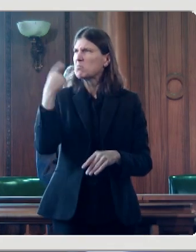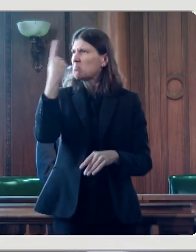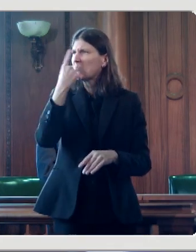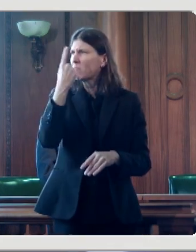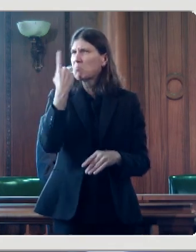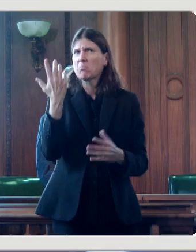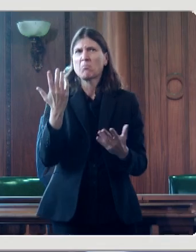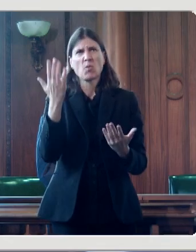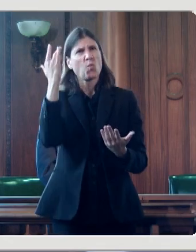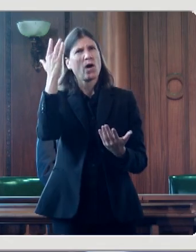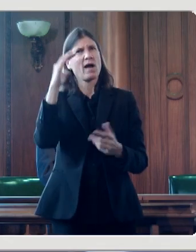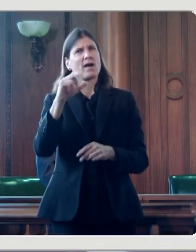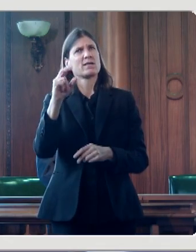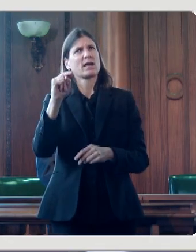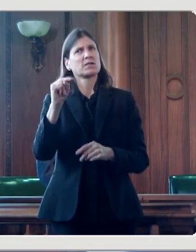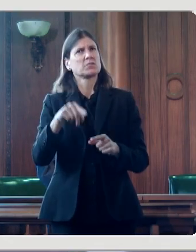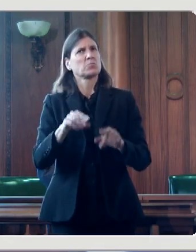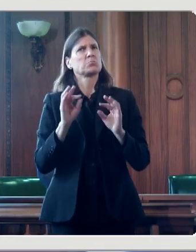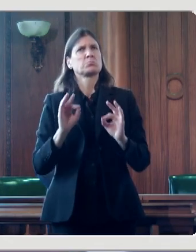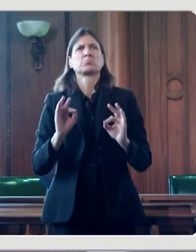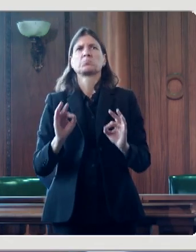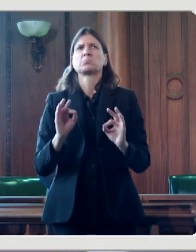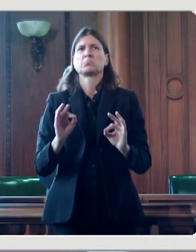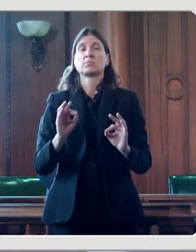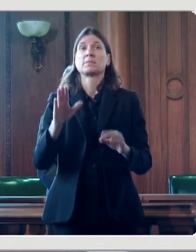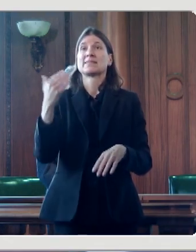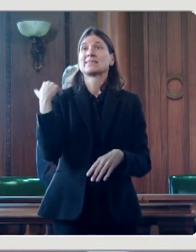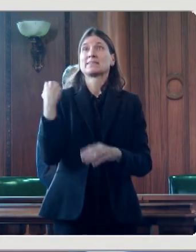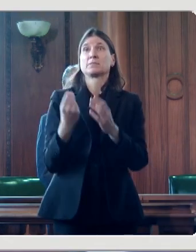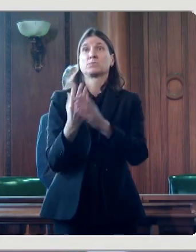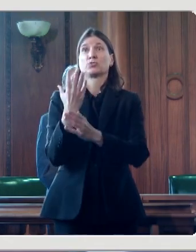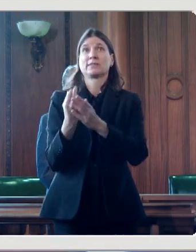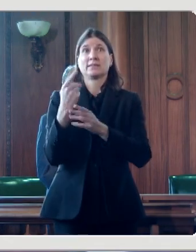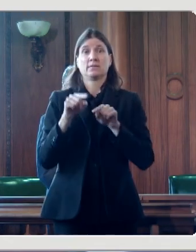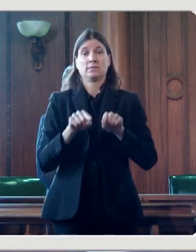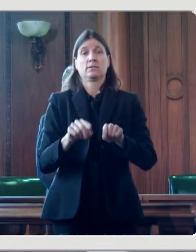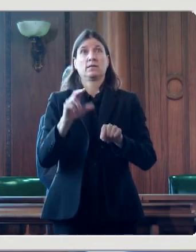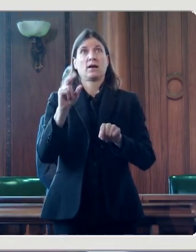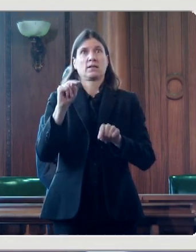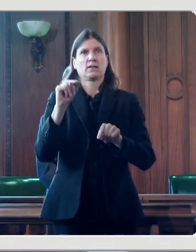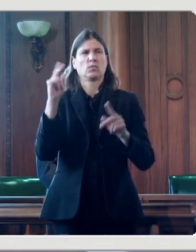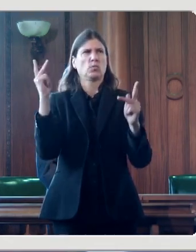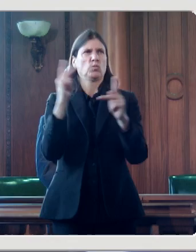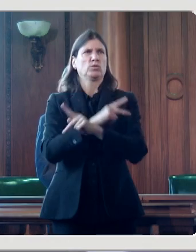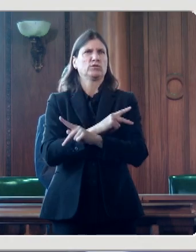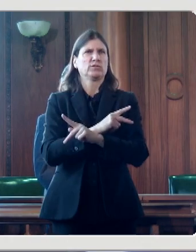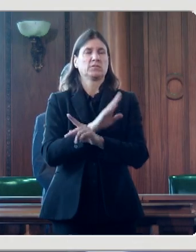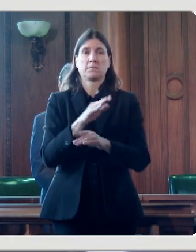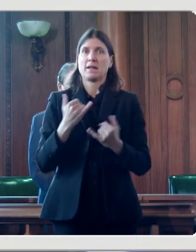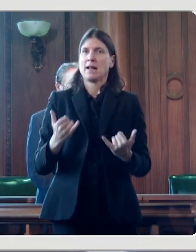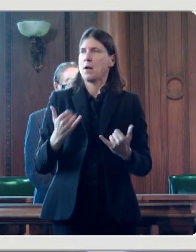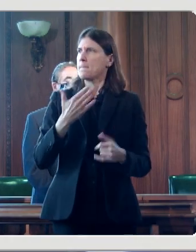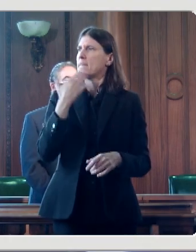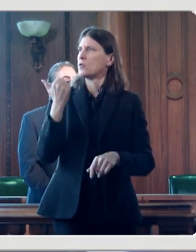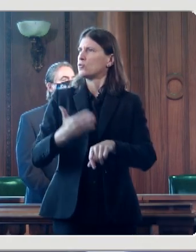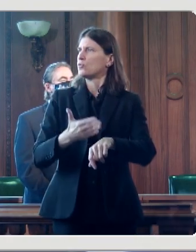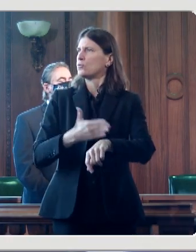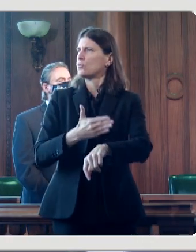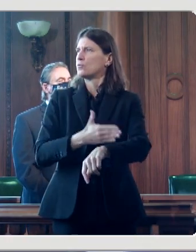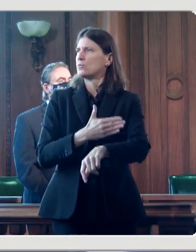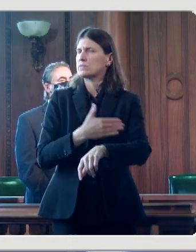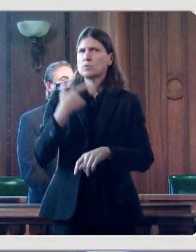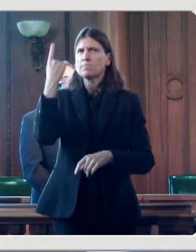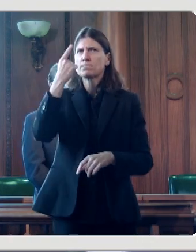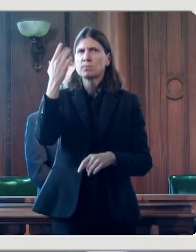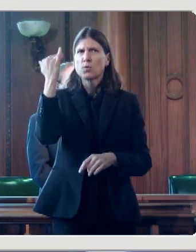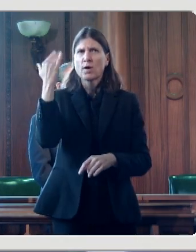one of the epicenters of the pandemic. Yeah, I can't speak to any particular one policy. I think that